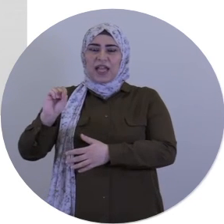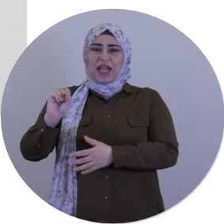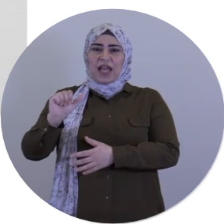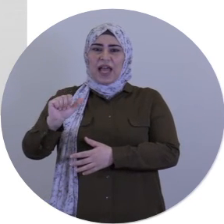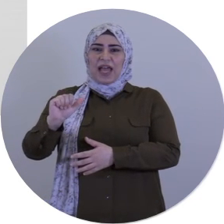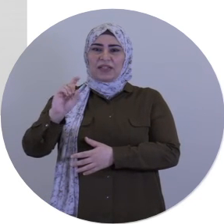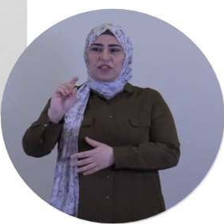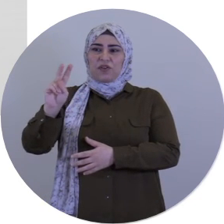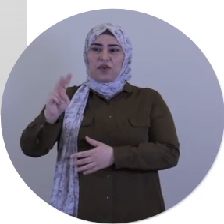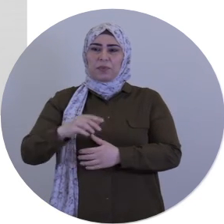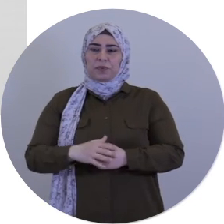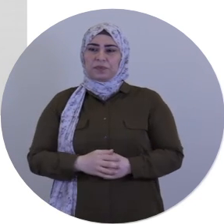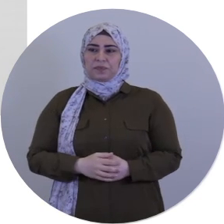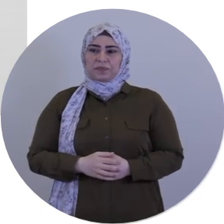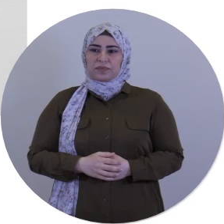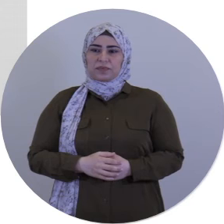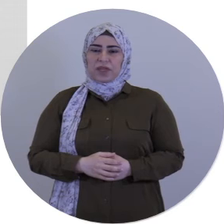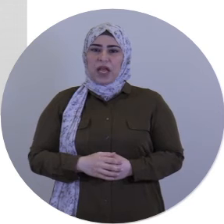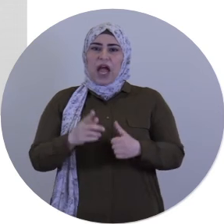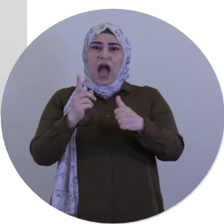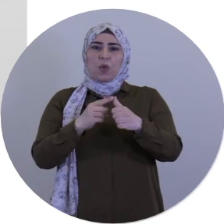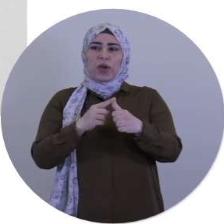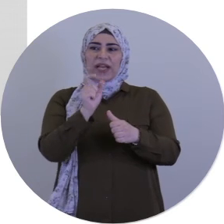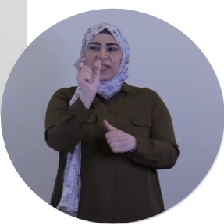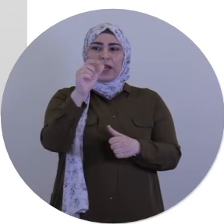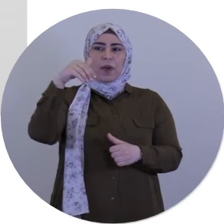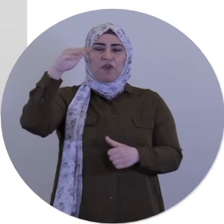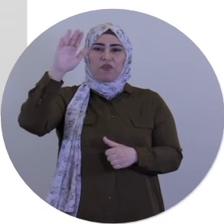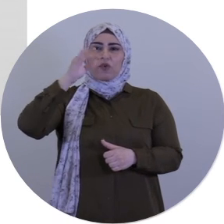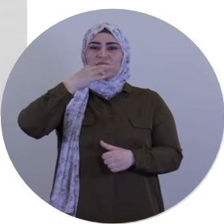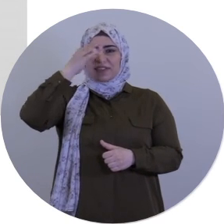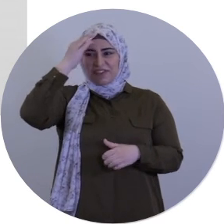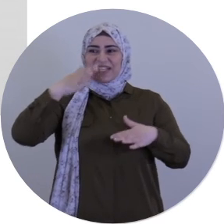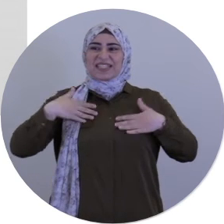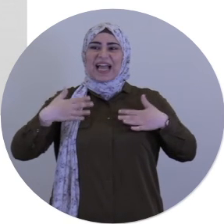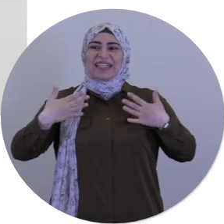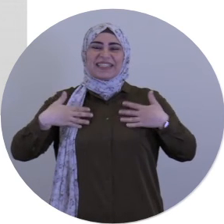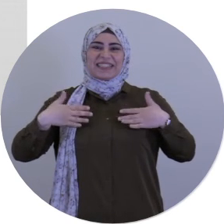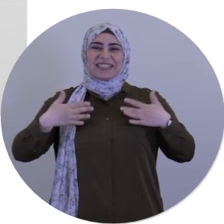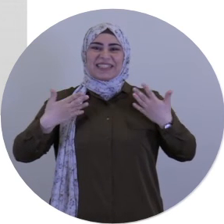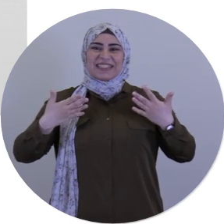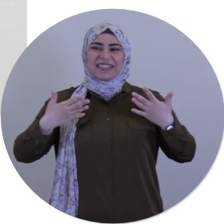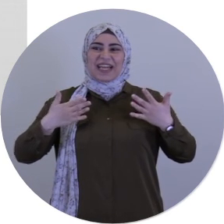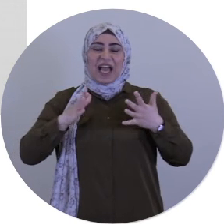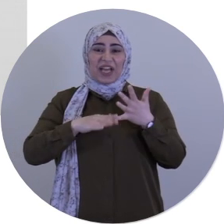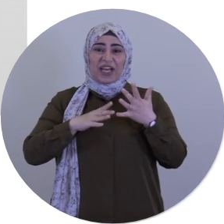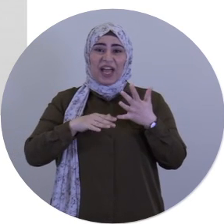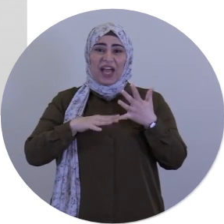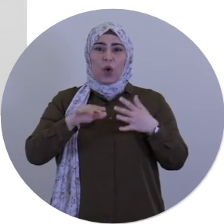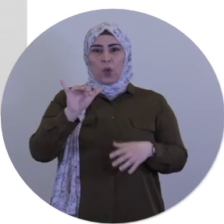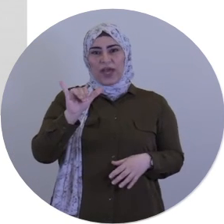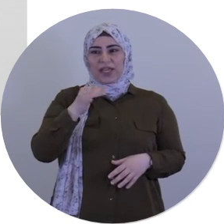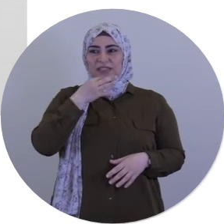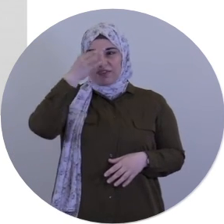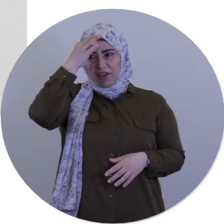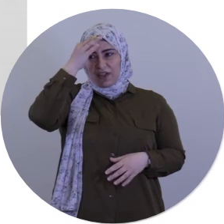happy. If I want to change it into a noun, I would add s, and I would say happiness. Notice if